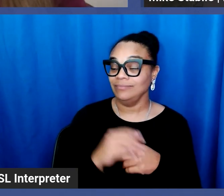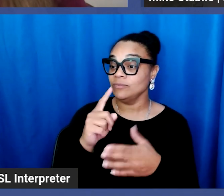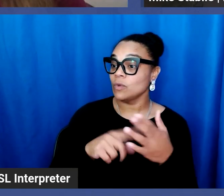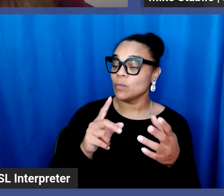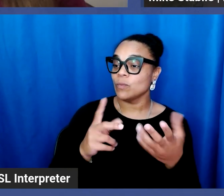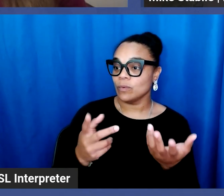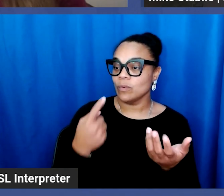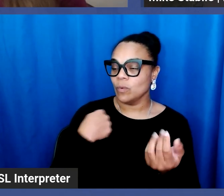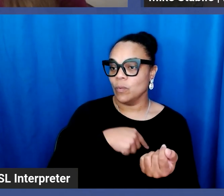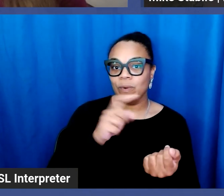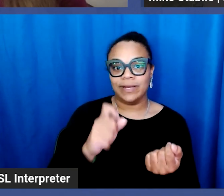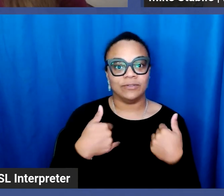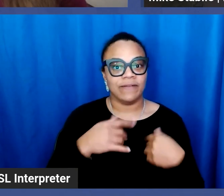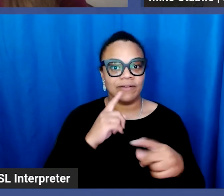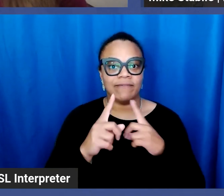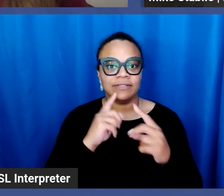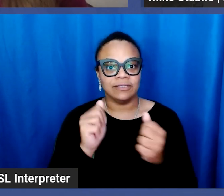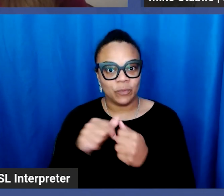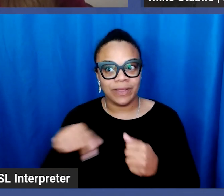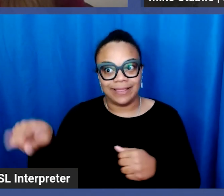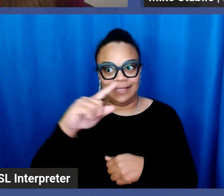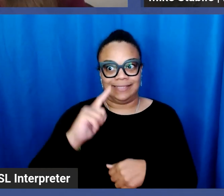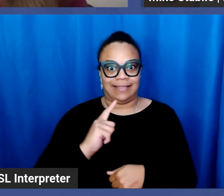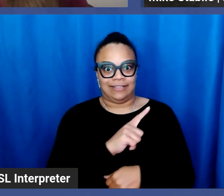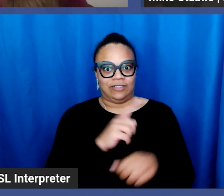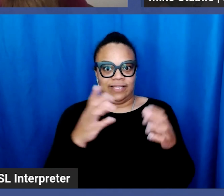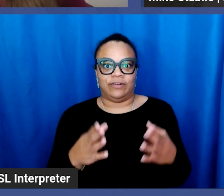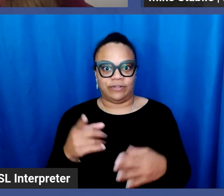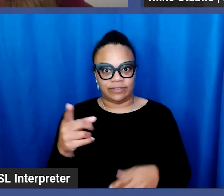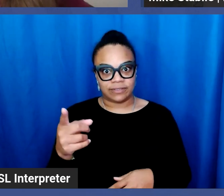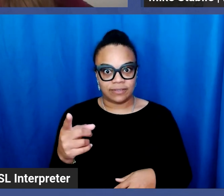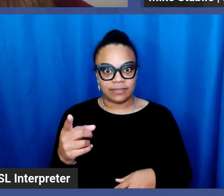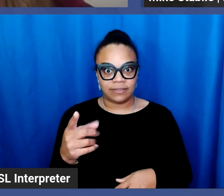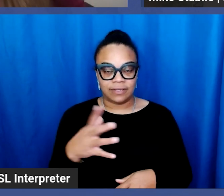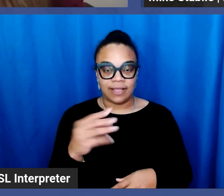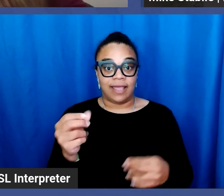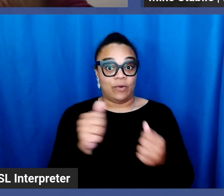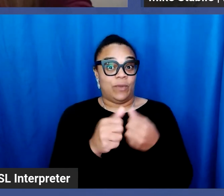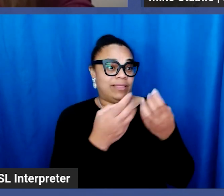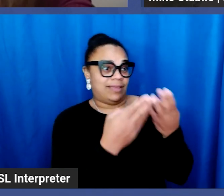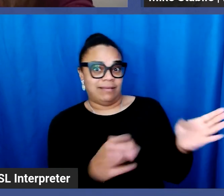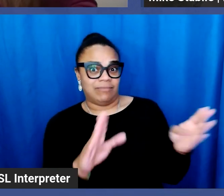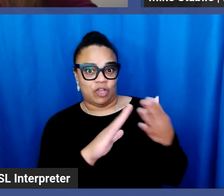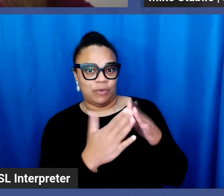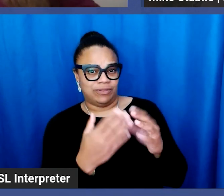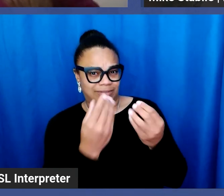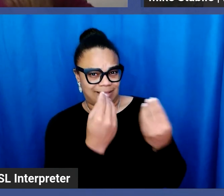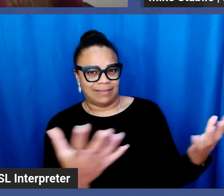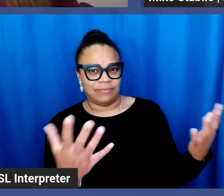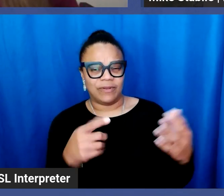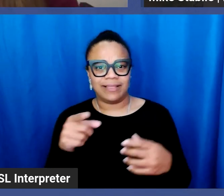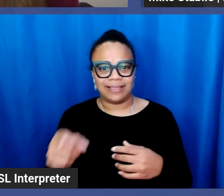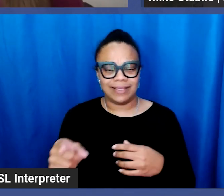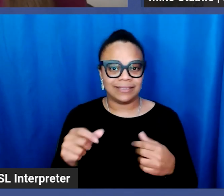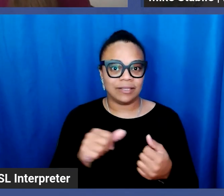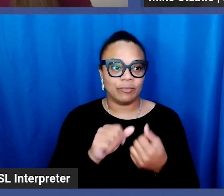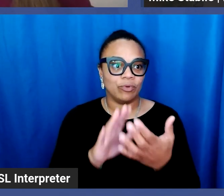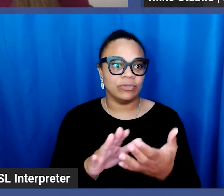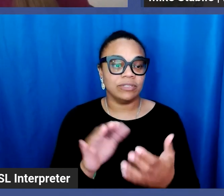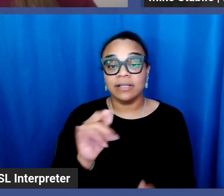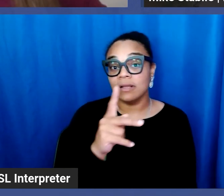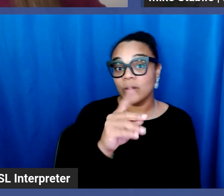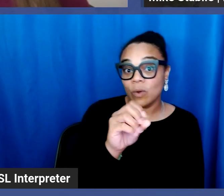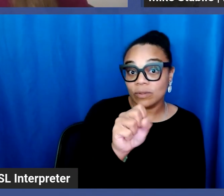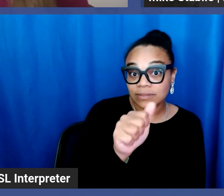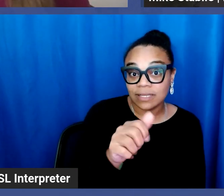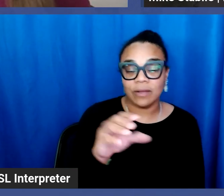people, we need to have the conversations with these legislators and with the community at large to understand that these are Trojan horses, right? Whether you're talking about COSA or